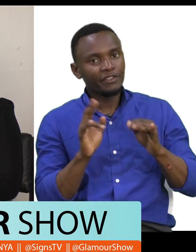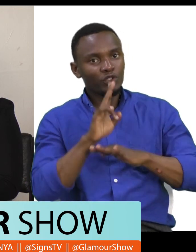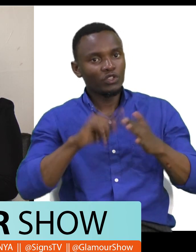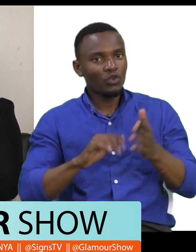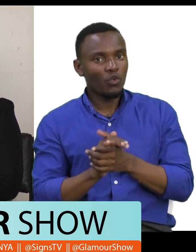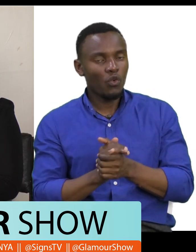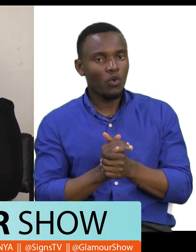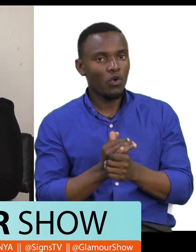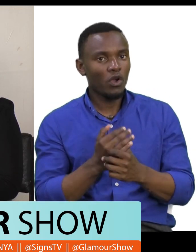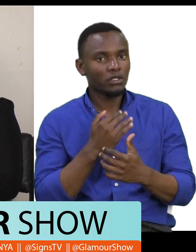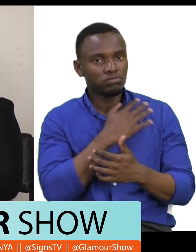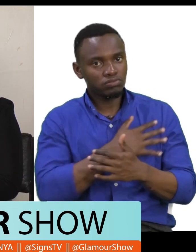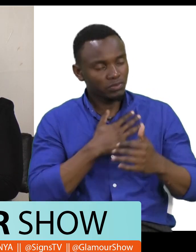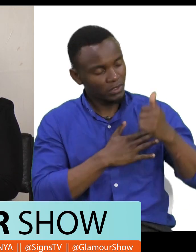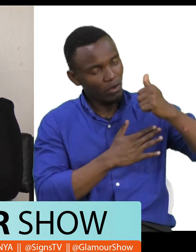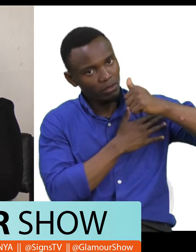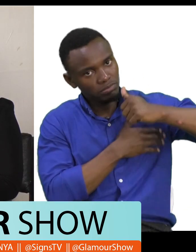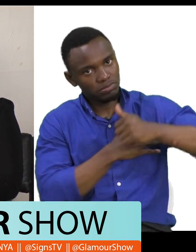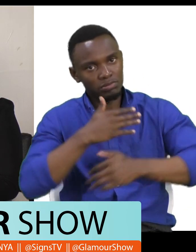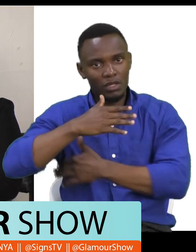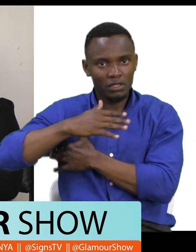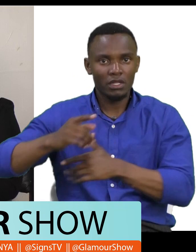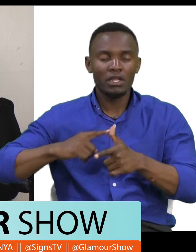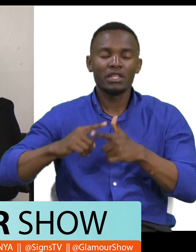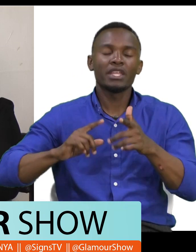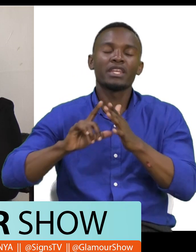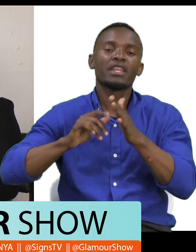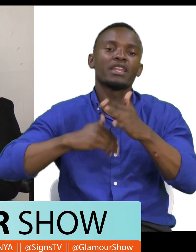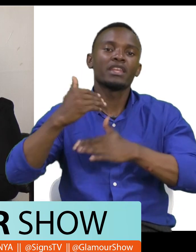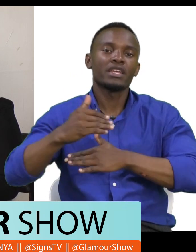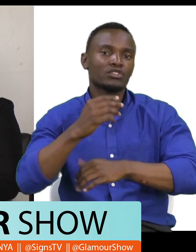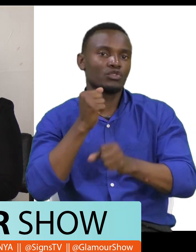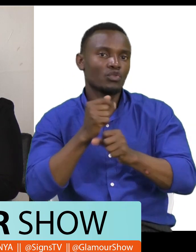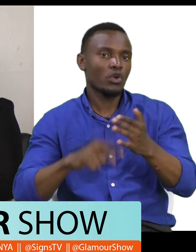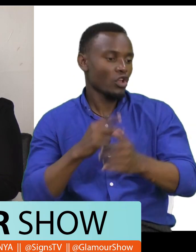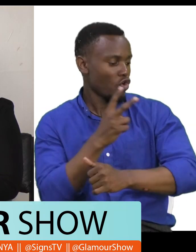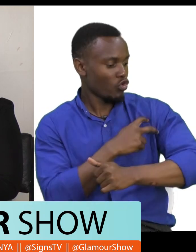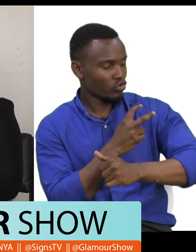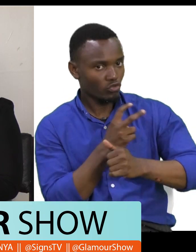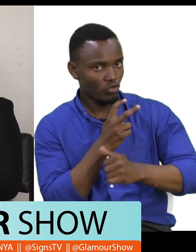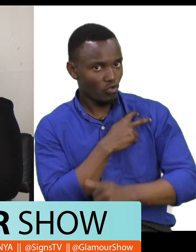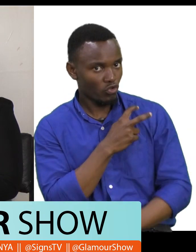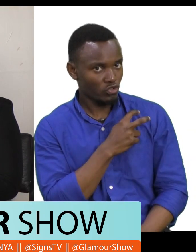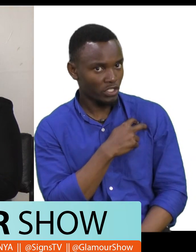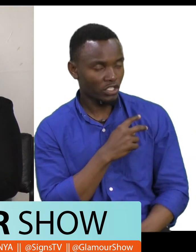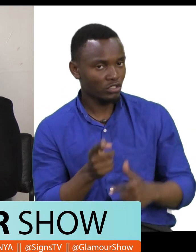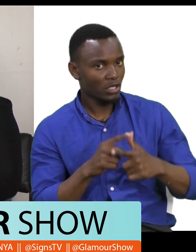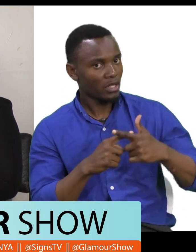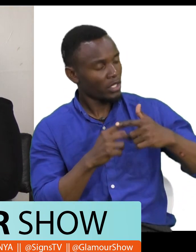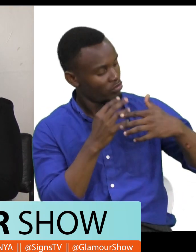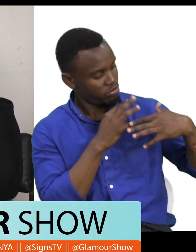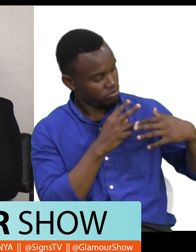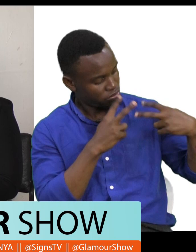gown. After draping the client, now you can carry out consultation. You carry out consultation and analysis. So